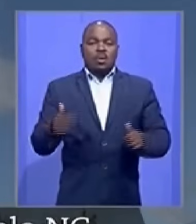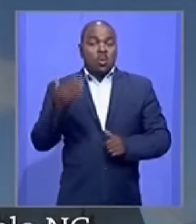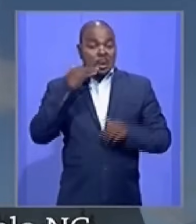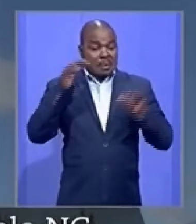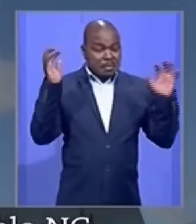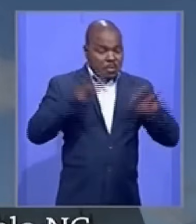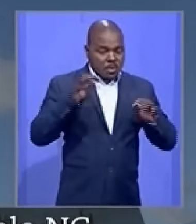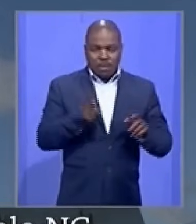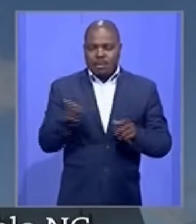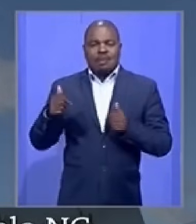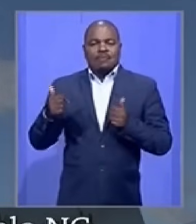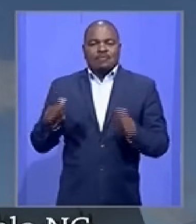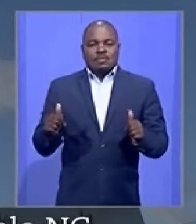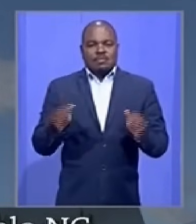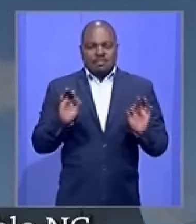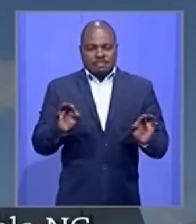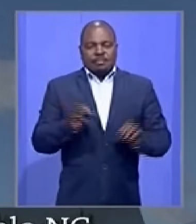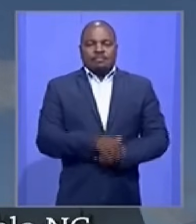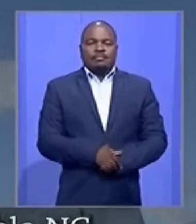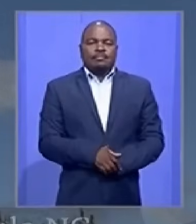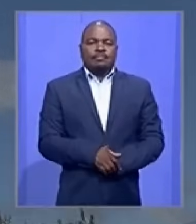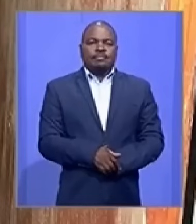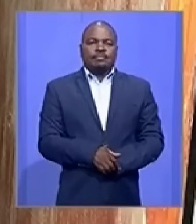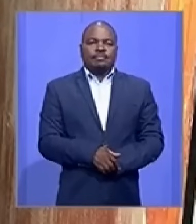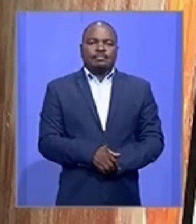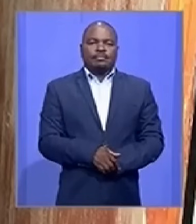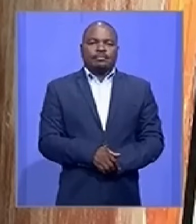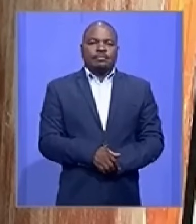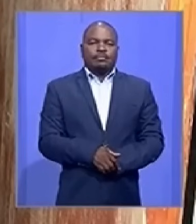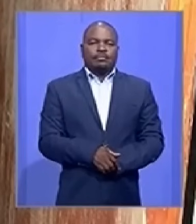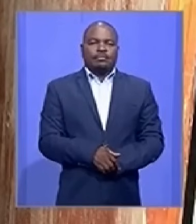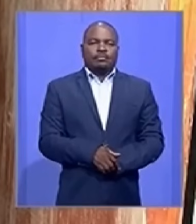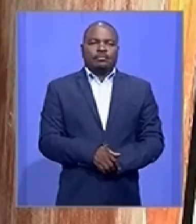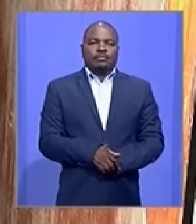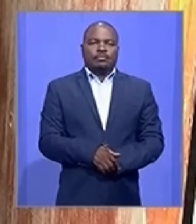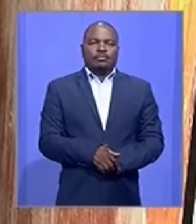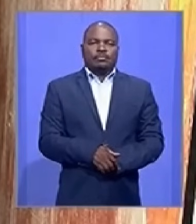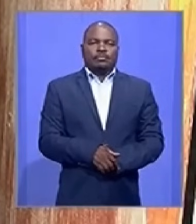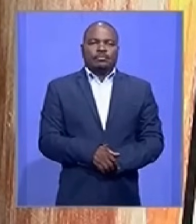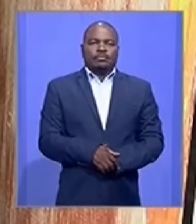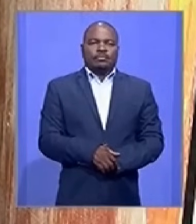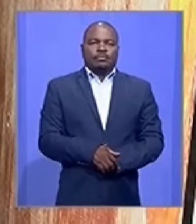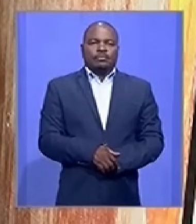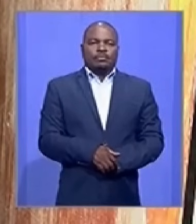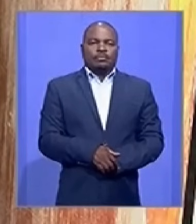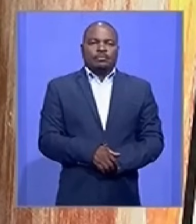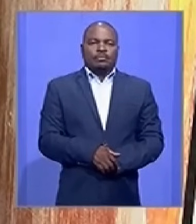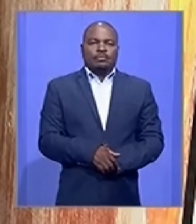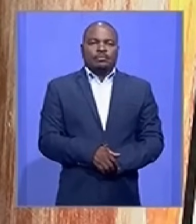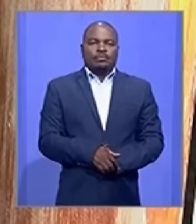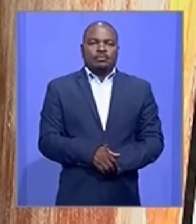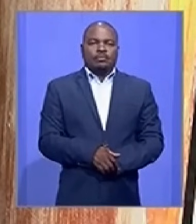eo dipula di tswellang pele ho tsolloha. Thabiso Khadebe, ditaba tsa SABC Kimberley.